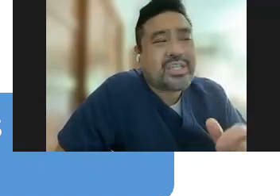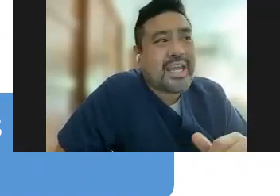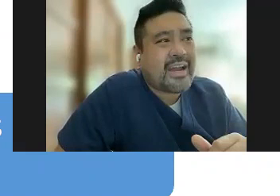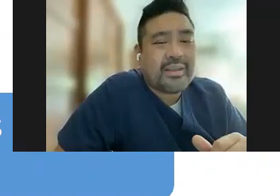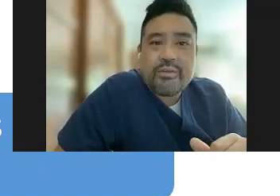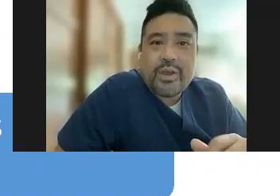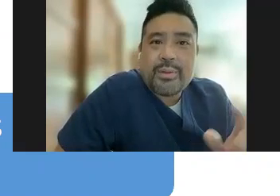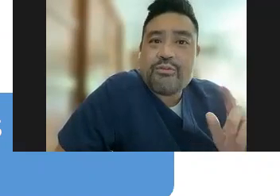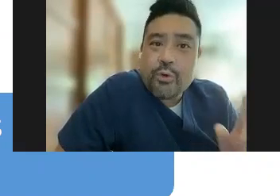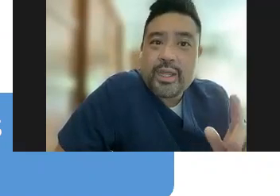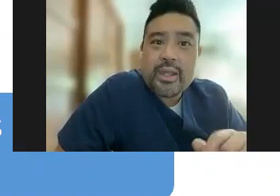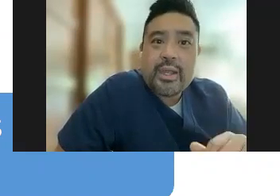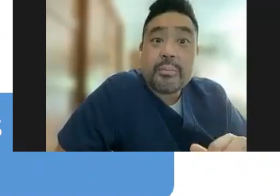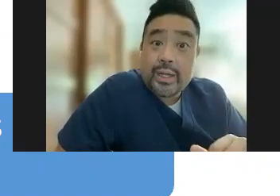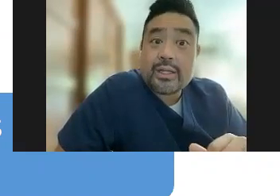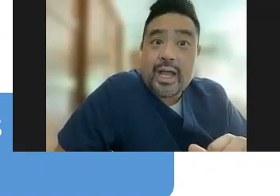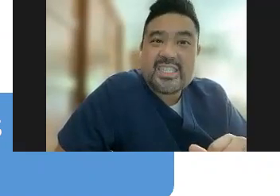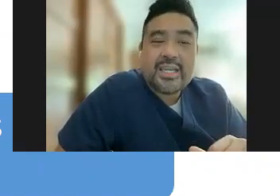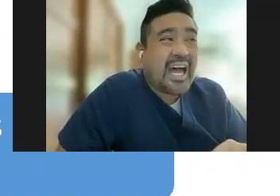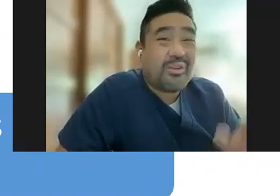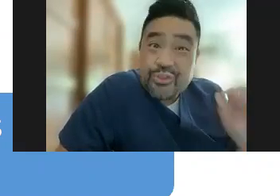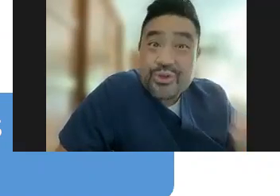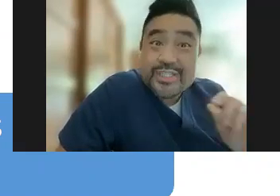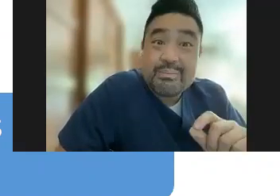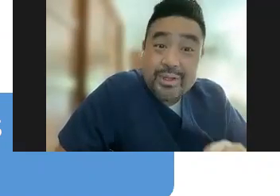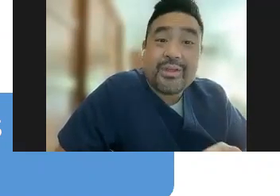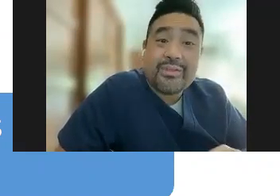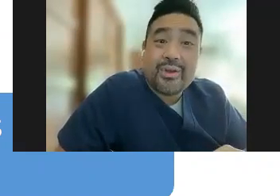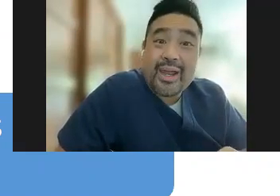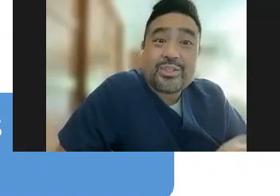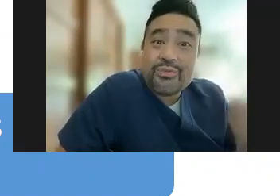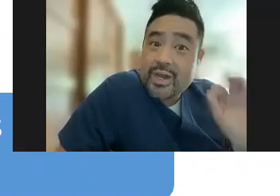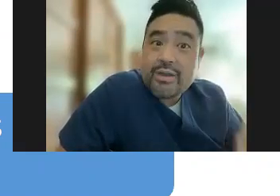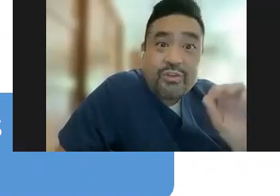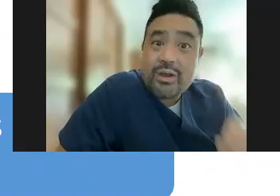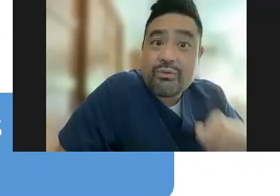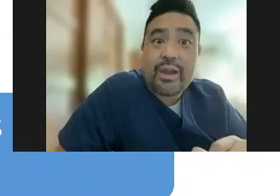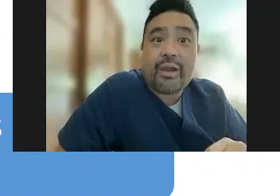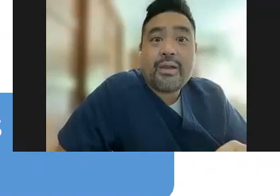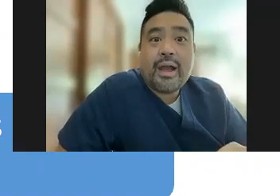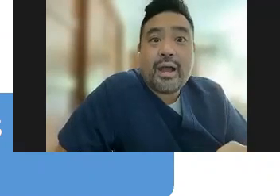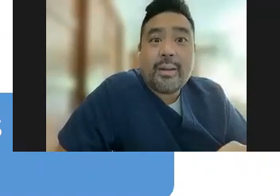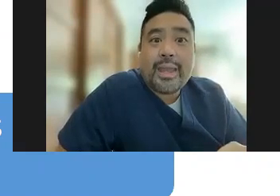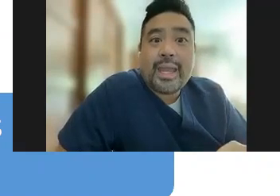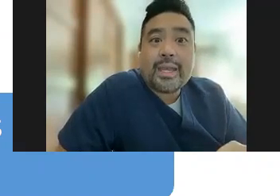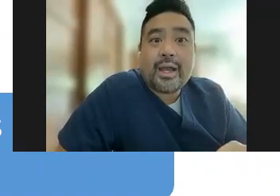And so to date, I think they found about 40 blood clots out of 13 million though, right? So very, very rare.